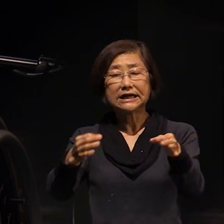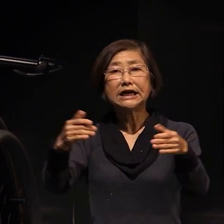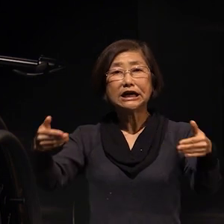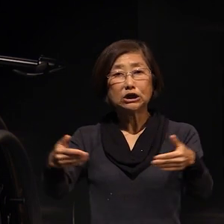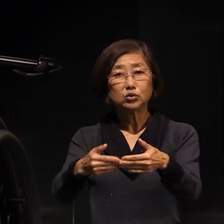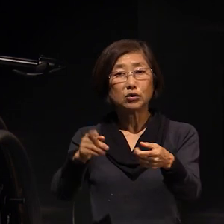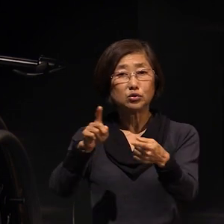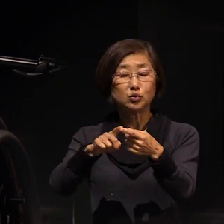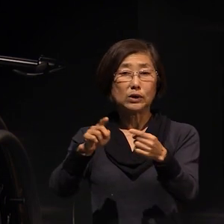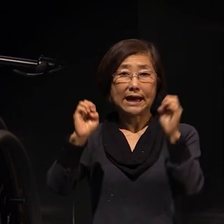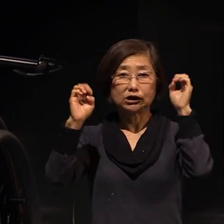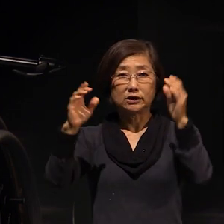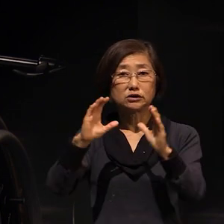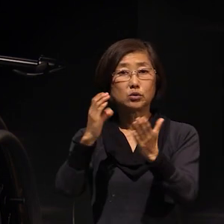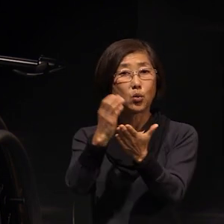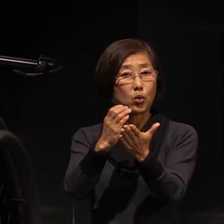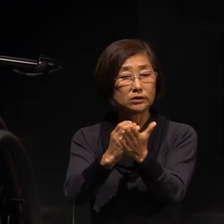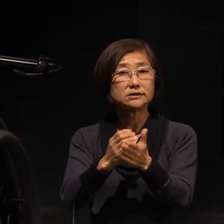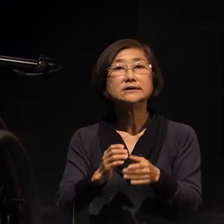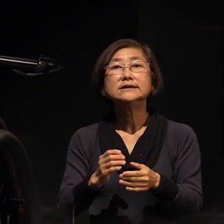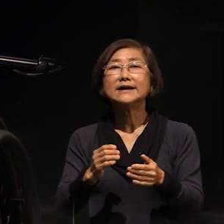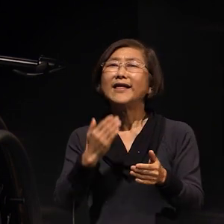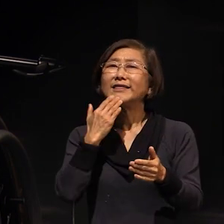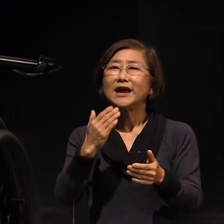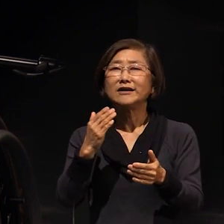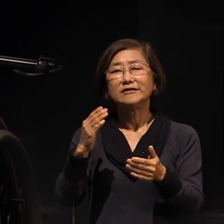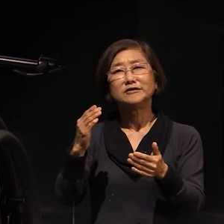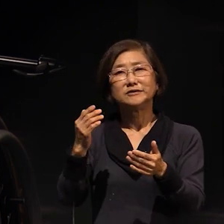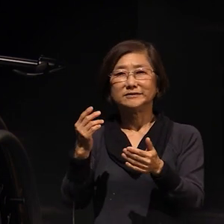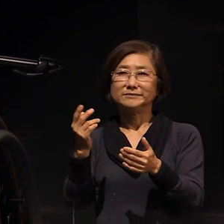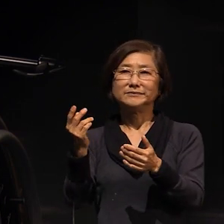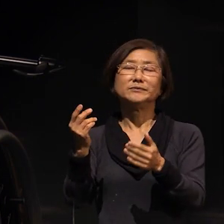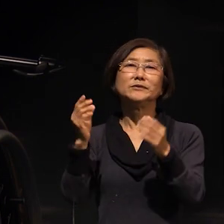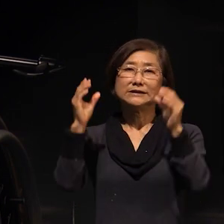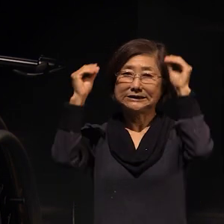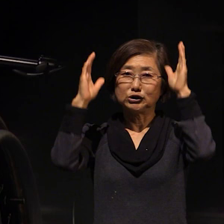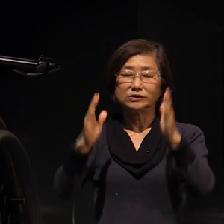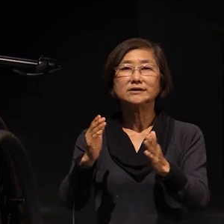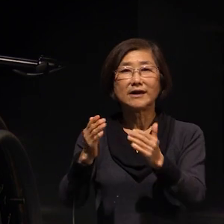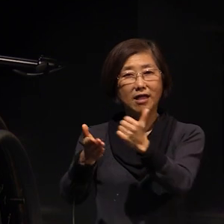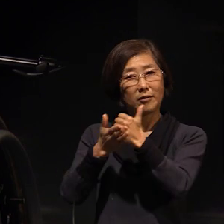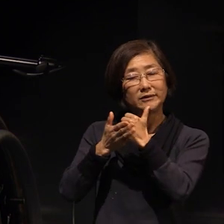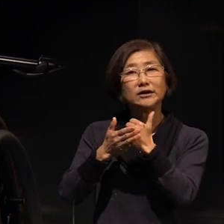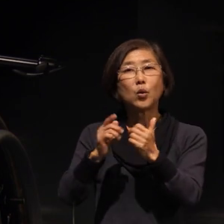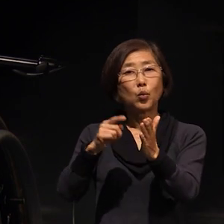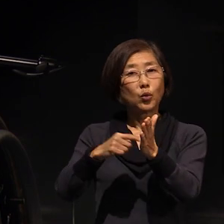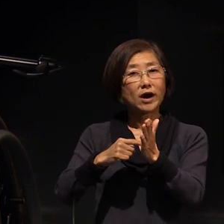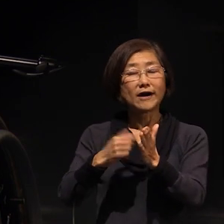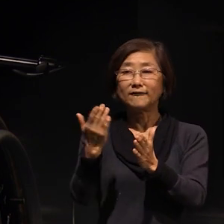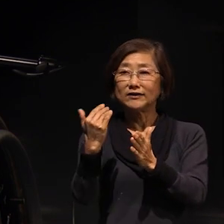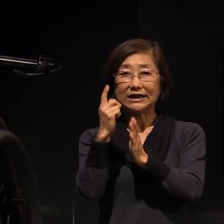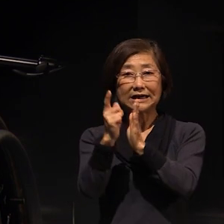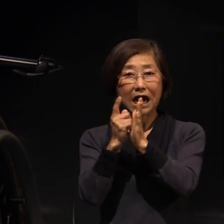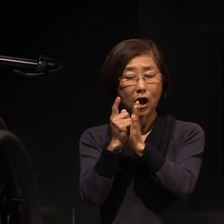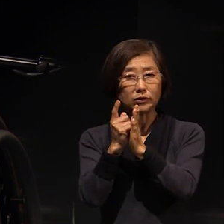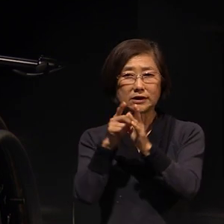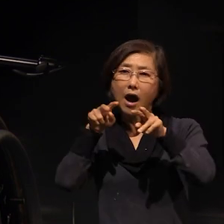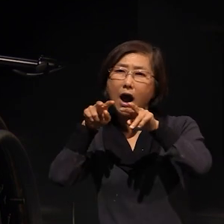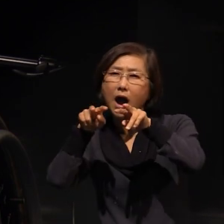that ultimately helped me make my decision was taking the Intro to Education course here at ECC. Thanks, Dr. Rovell and Ms.